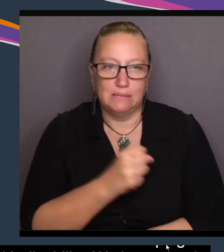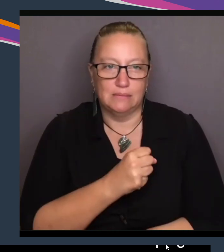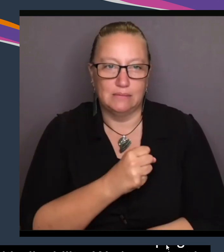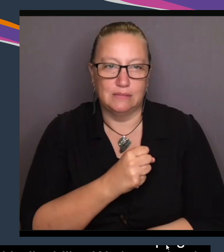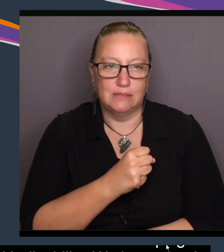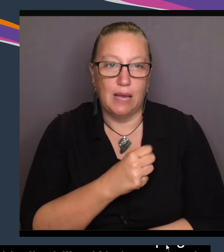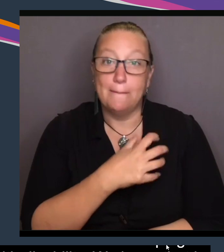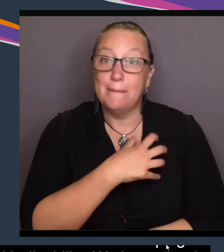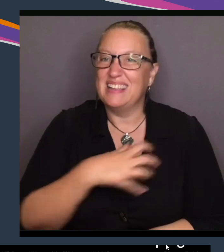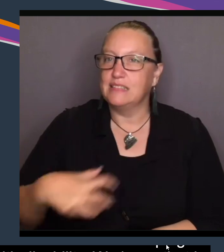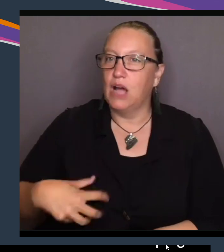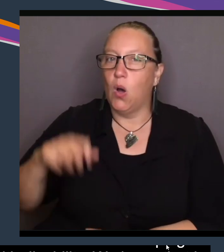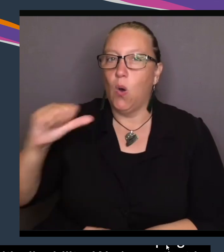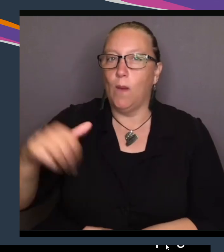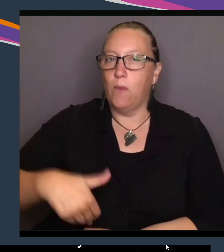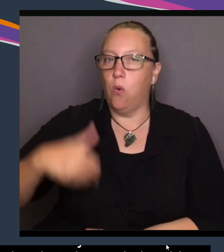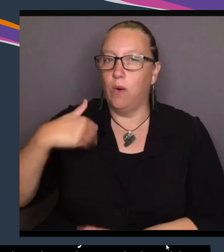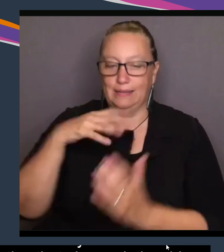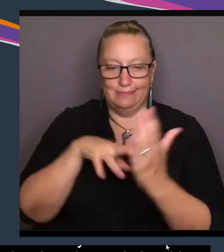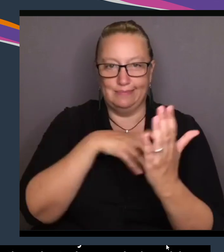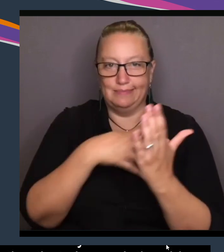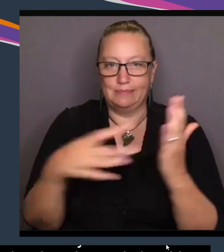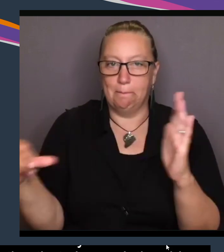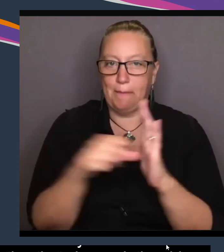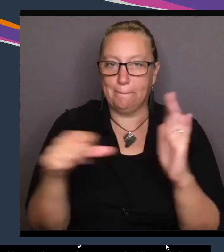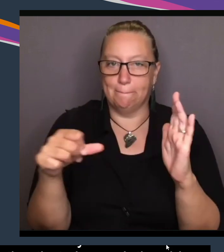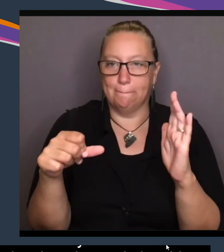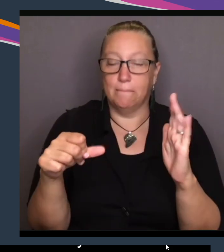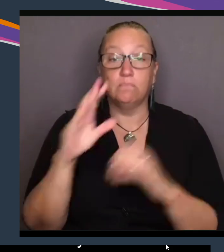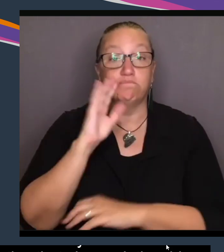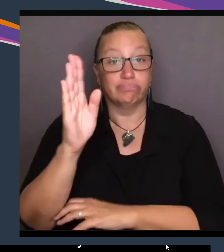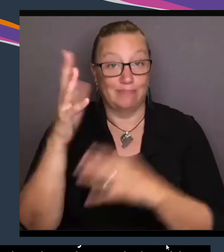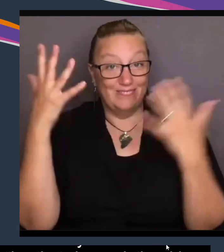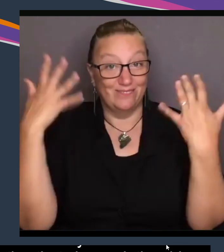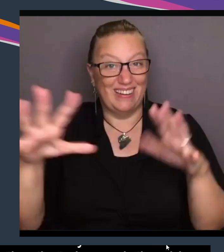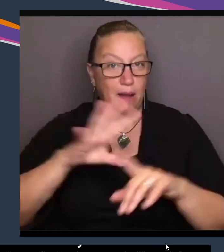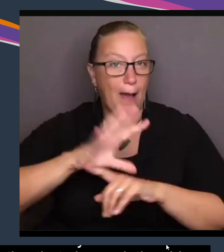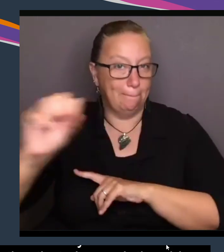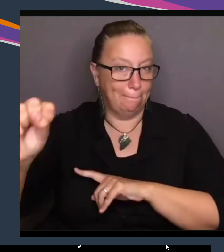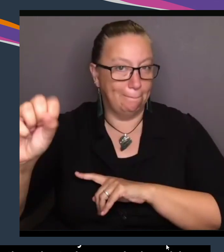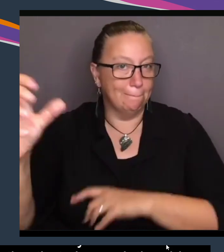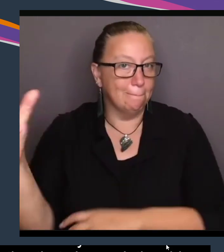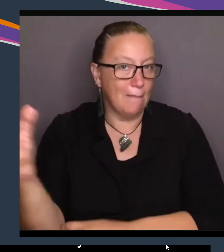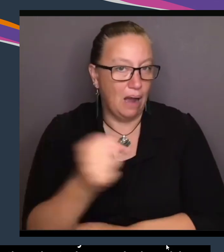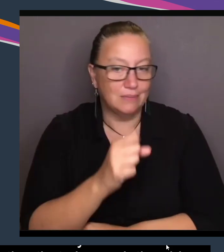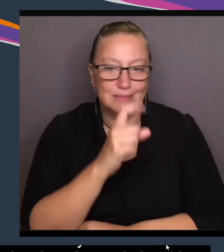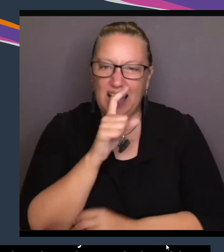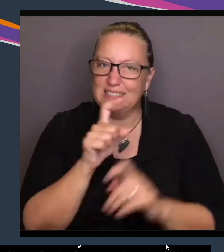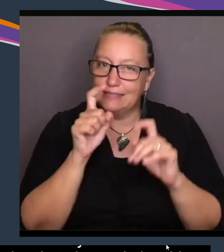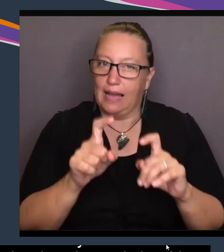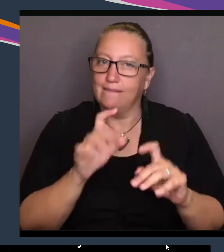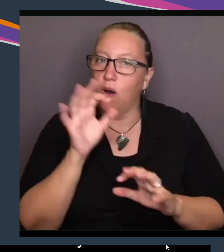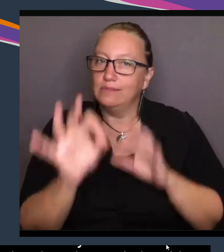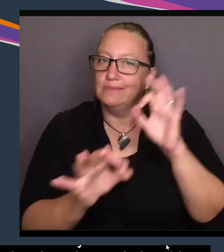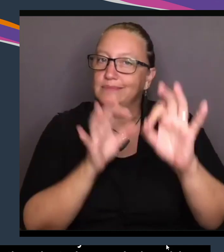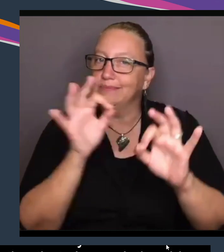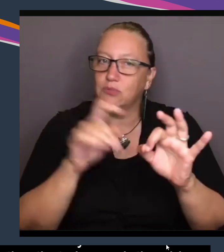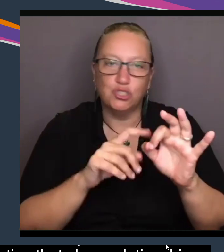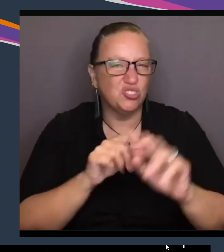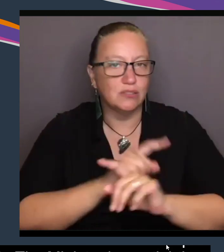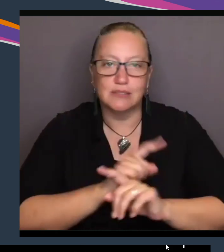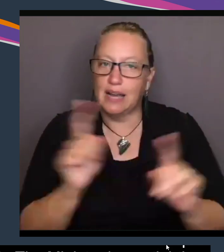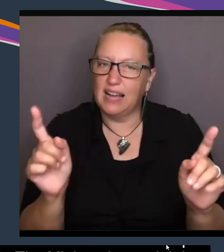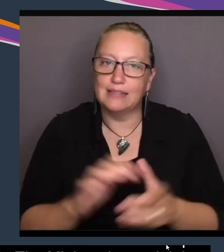tightly scheduled morning and will need to depart shortly after her address, so I will not be able to take any questions this morning. And